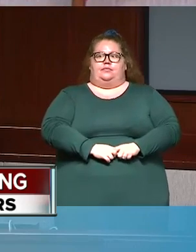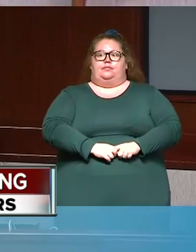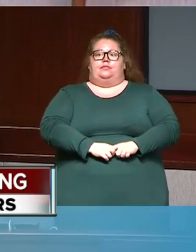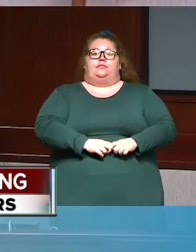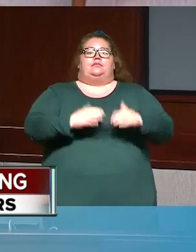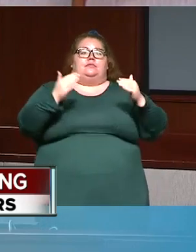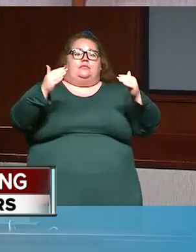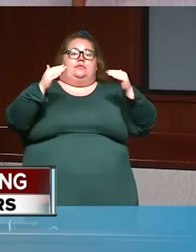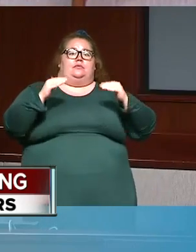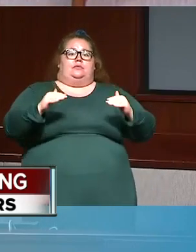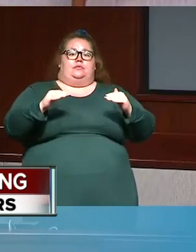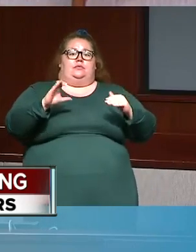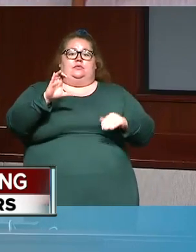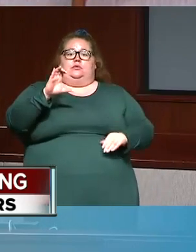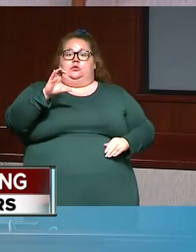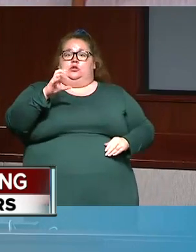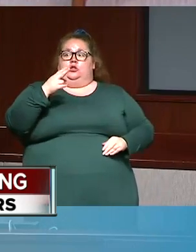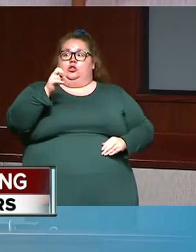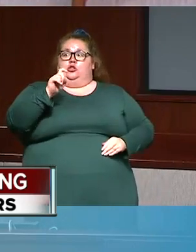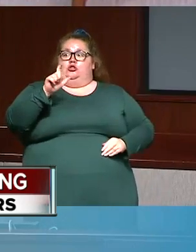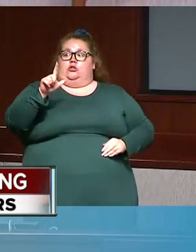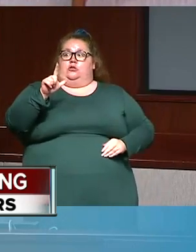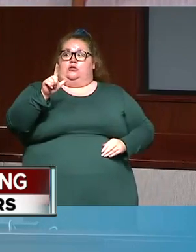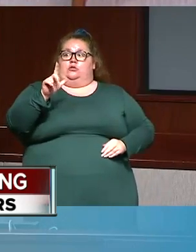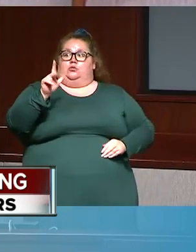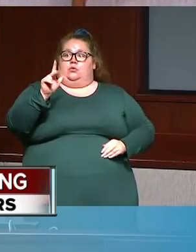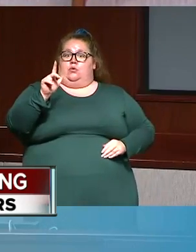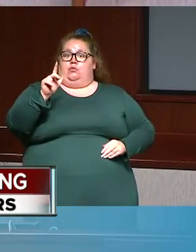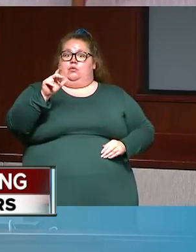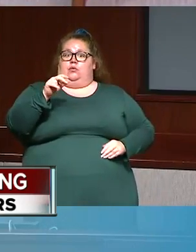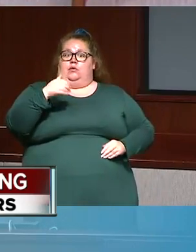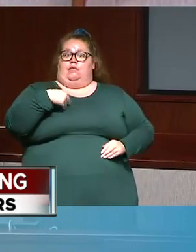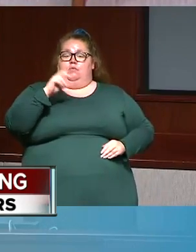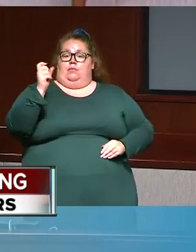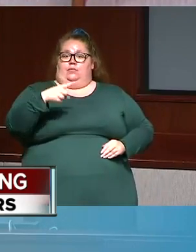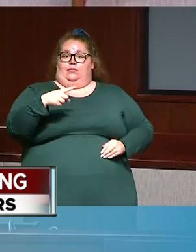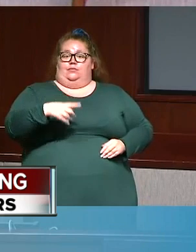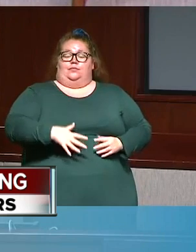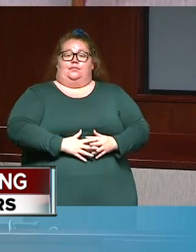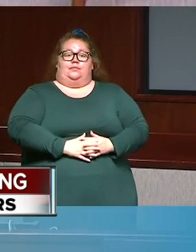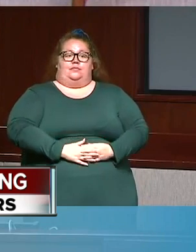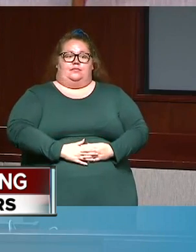Next outlet on the line is Channel 23. Any questions?